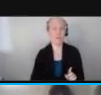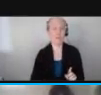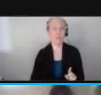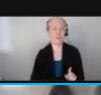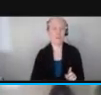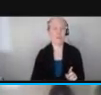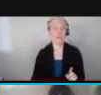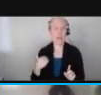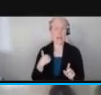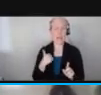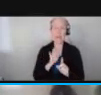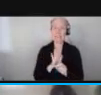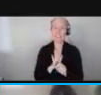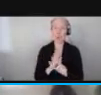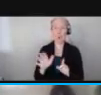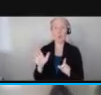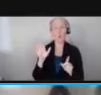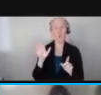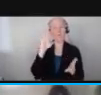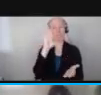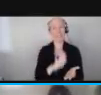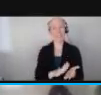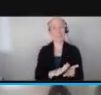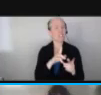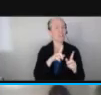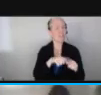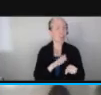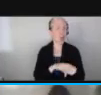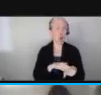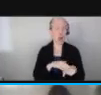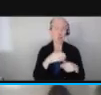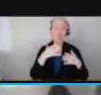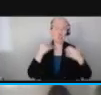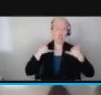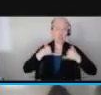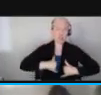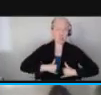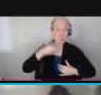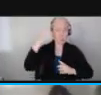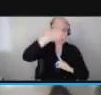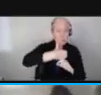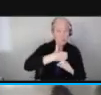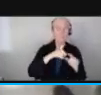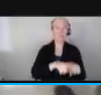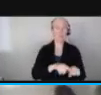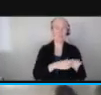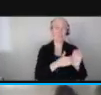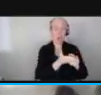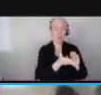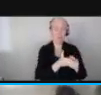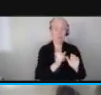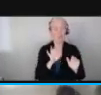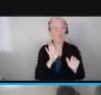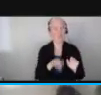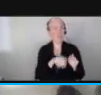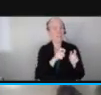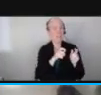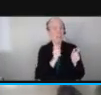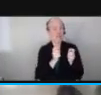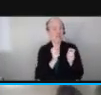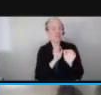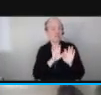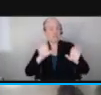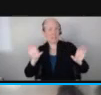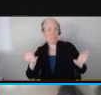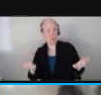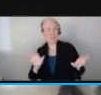to the vehicle and the suit and operations. And so it's managed in a different pathway. Think of it as, again, just one of